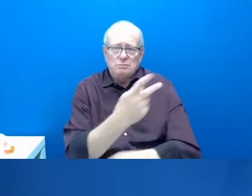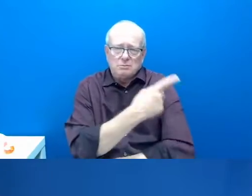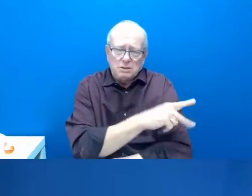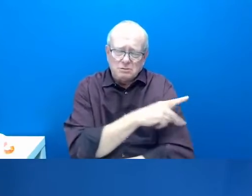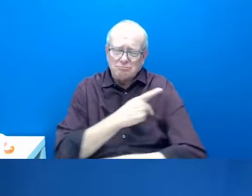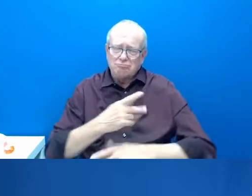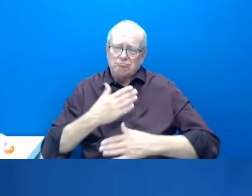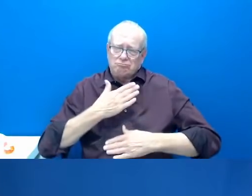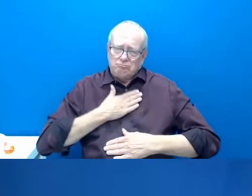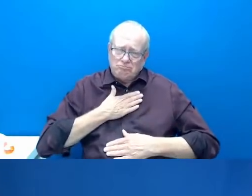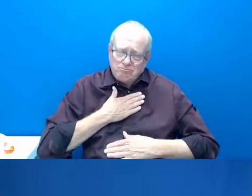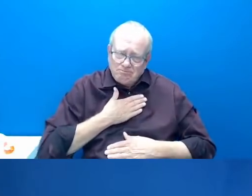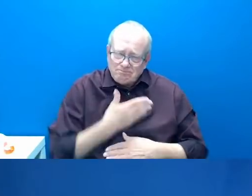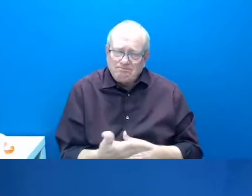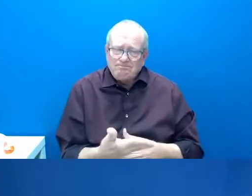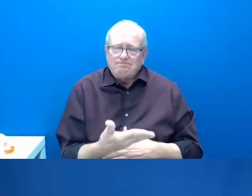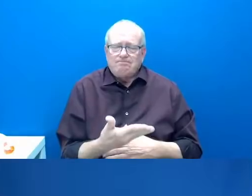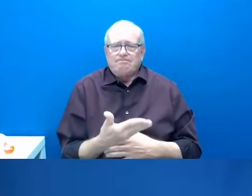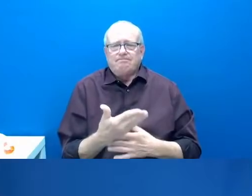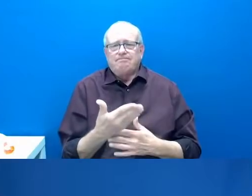who were willing to